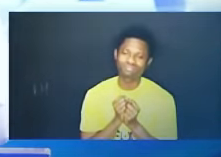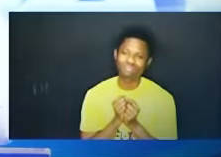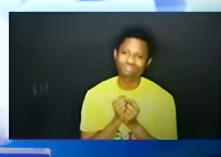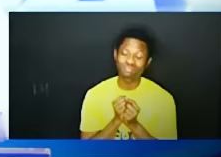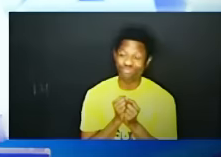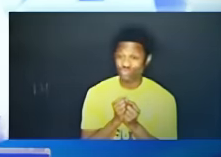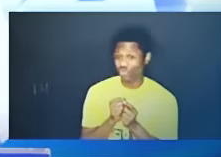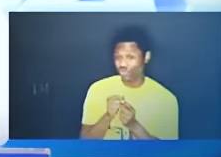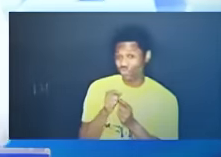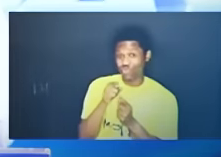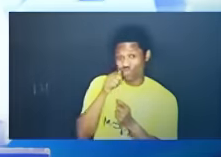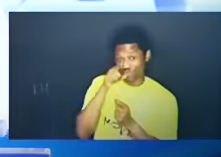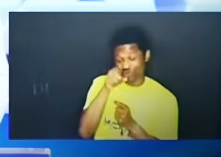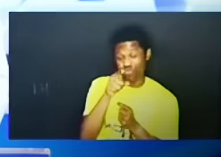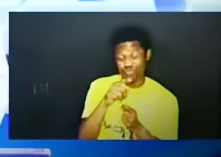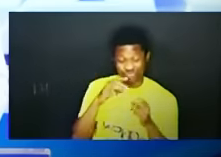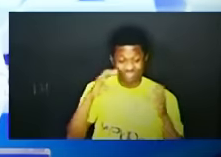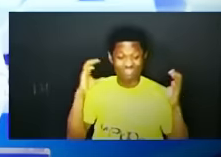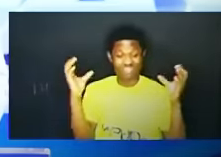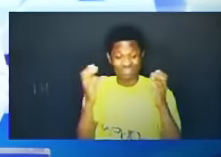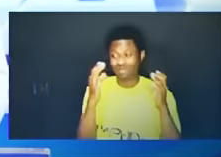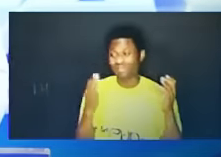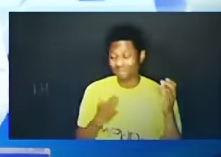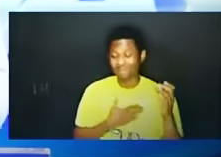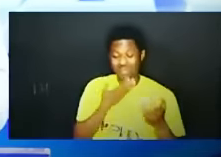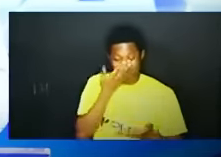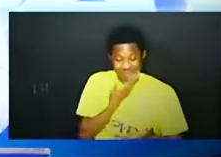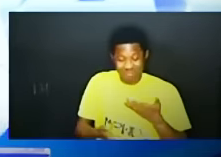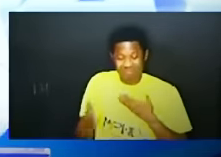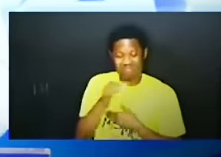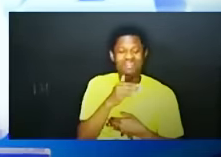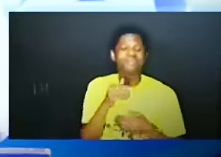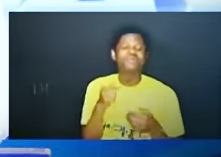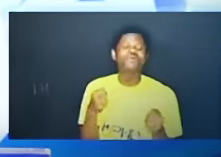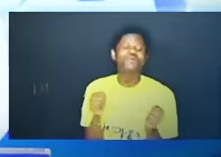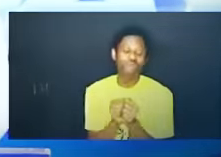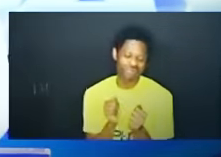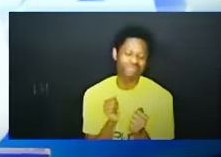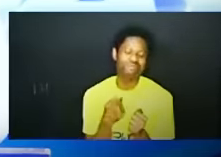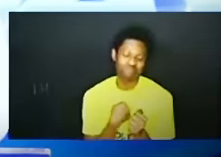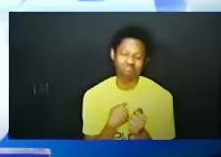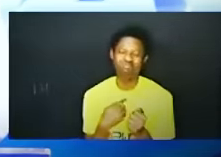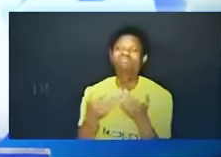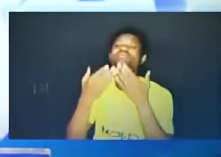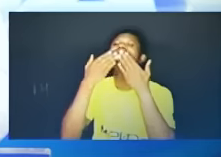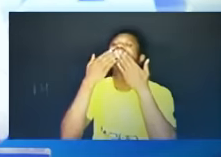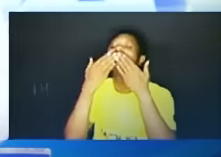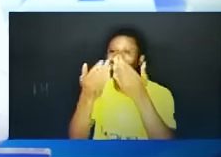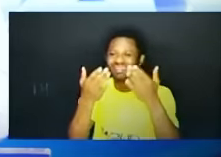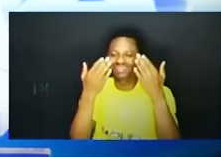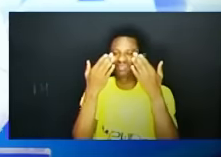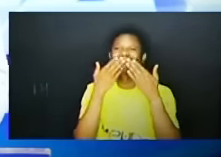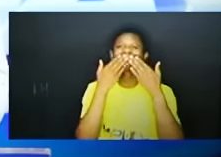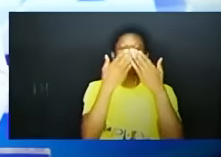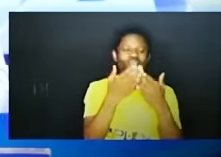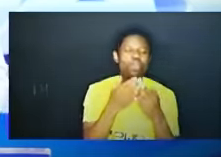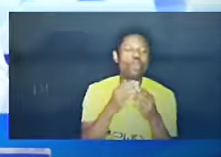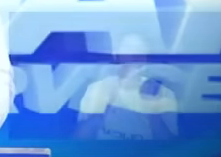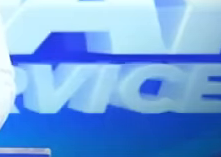celebrated my birthday with me. And I want to say thank you to every one